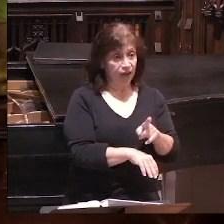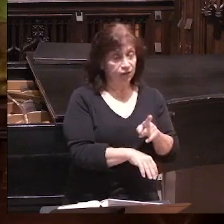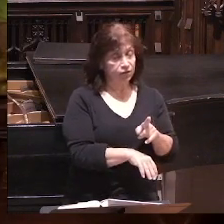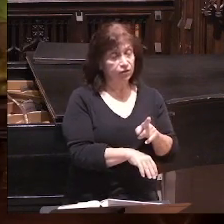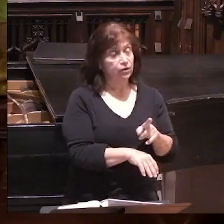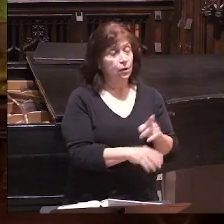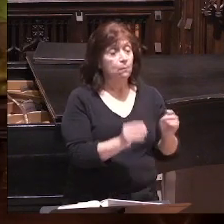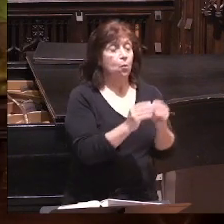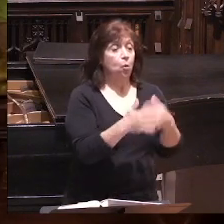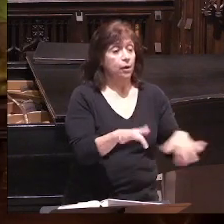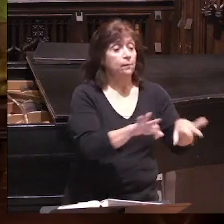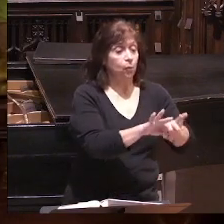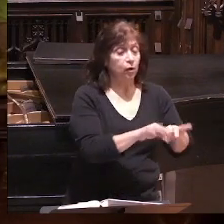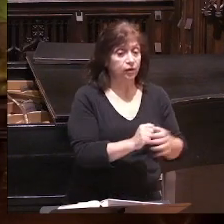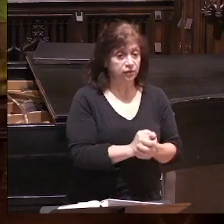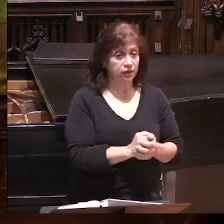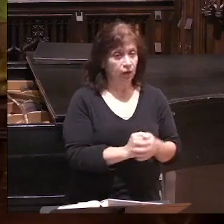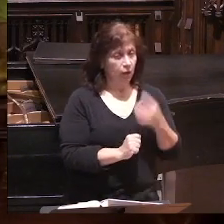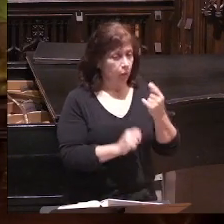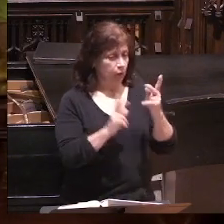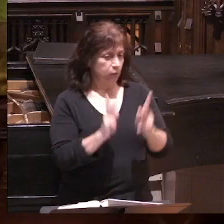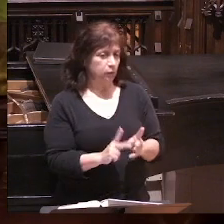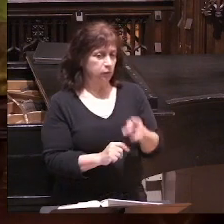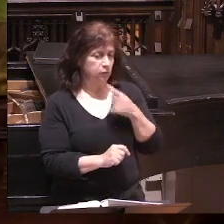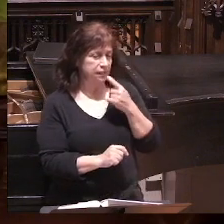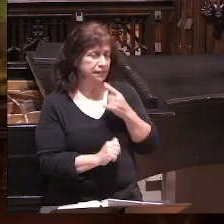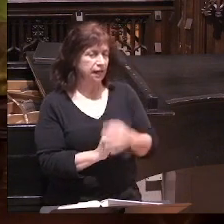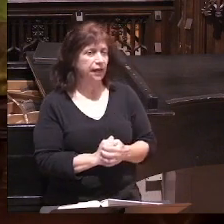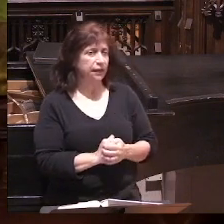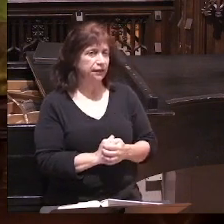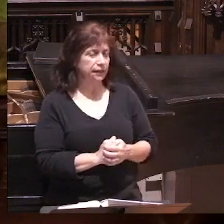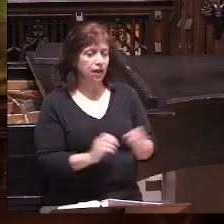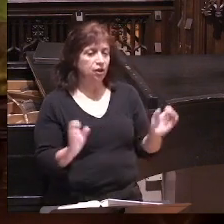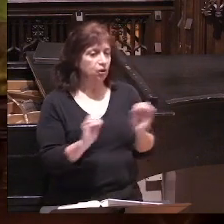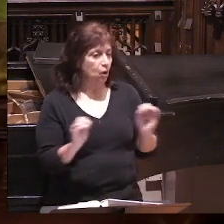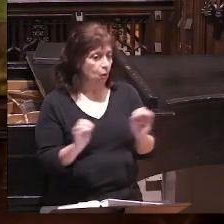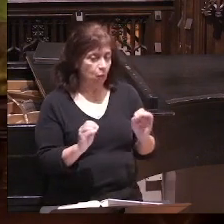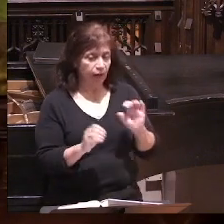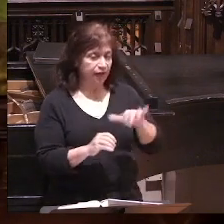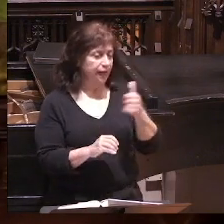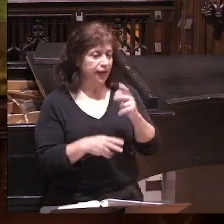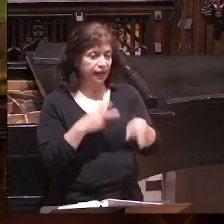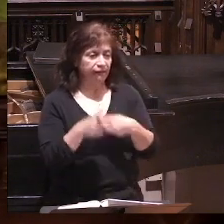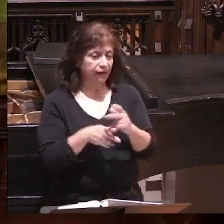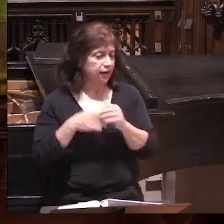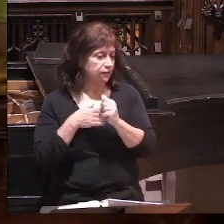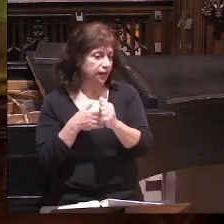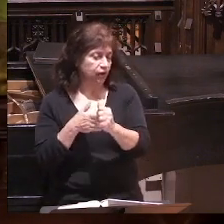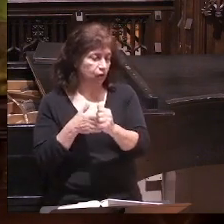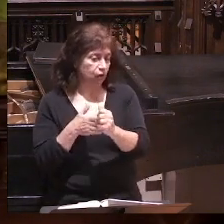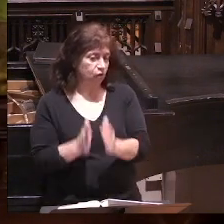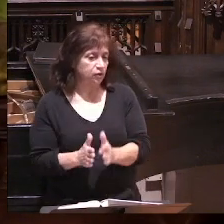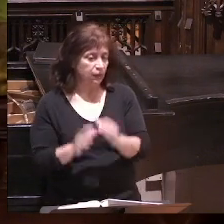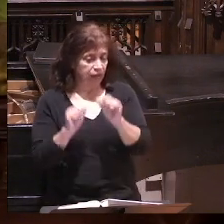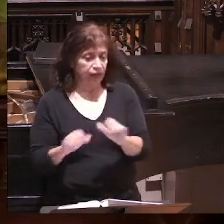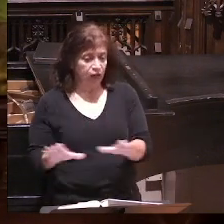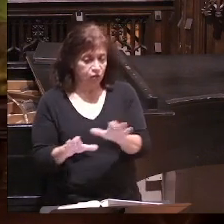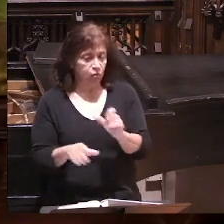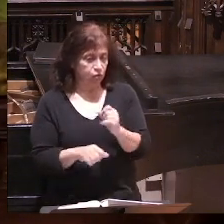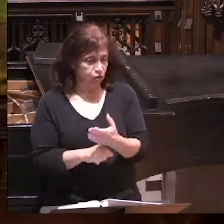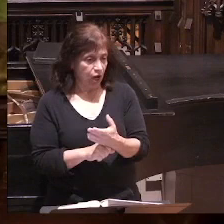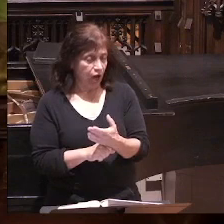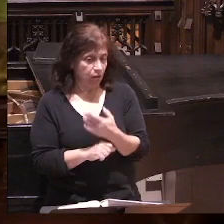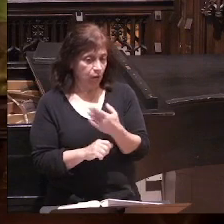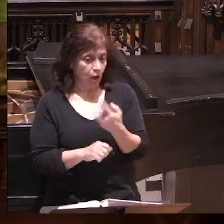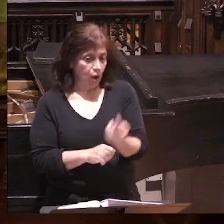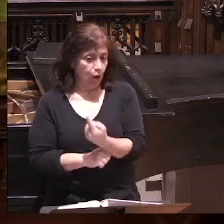critical. As one might say that no one in any kind of leadership role can do his or her